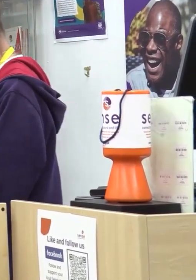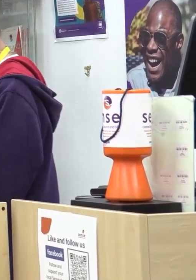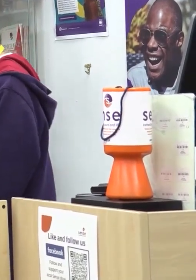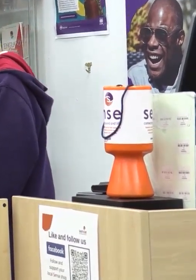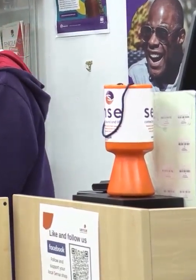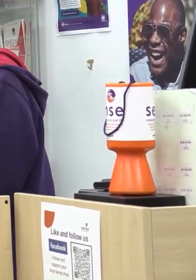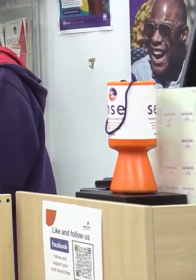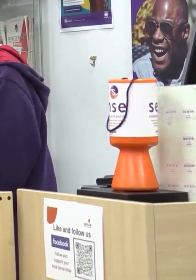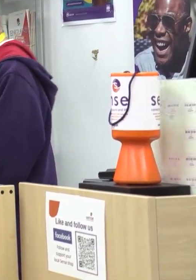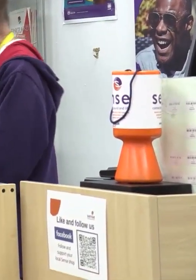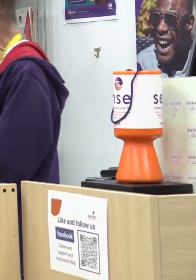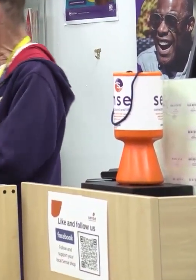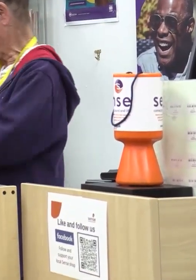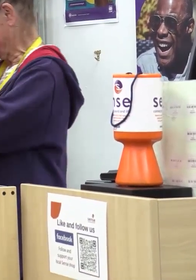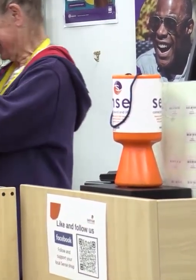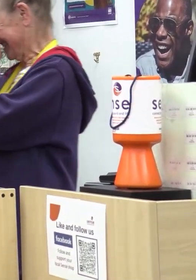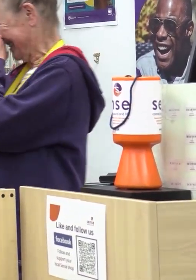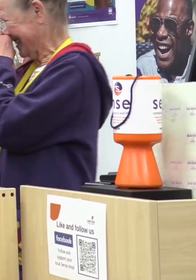at Sense.